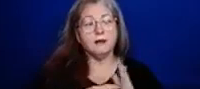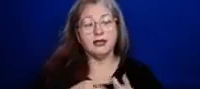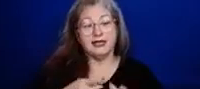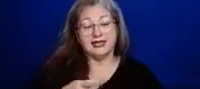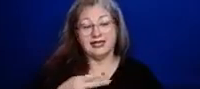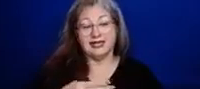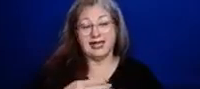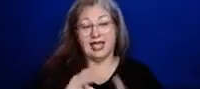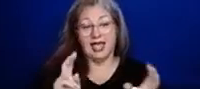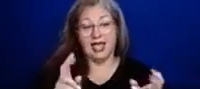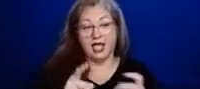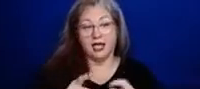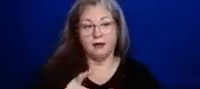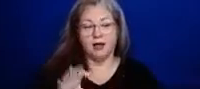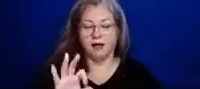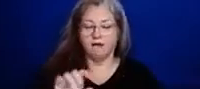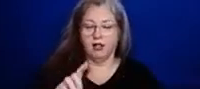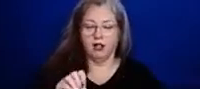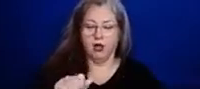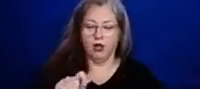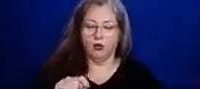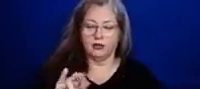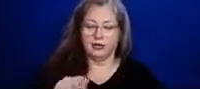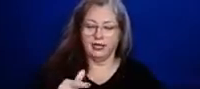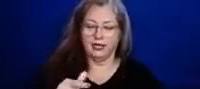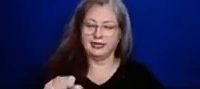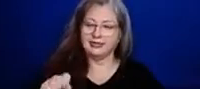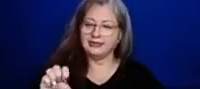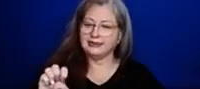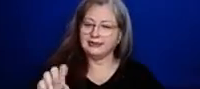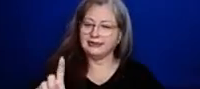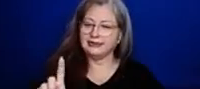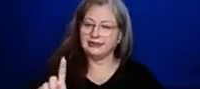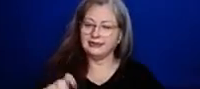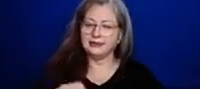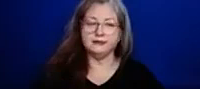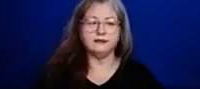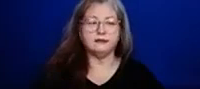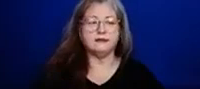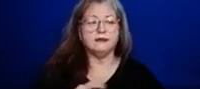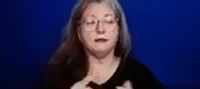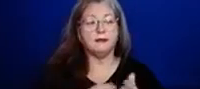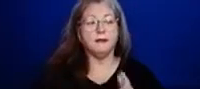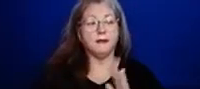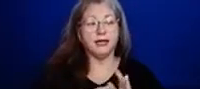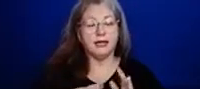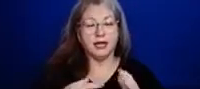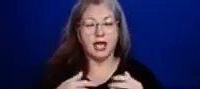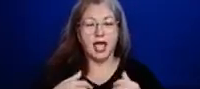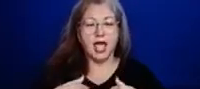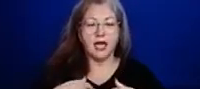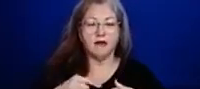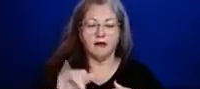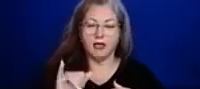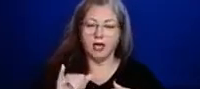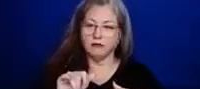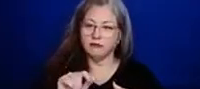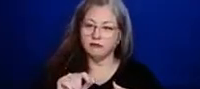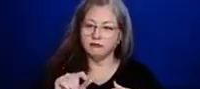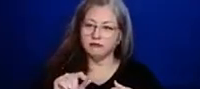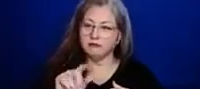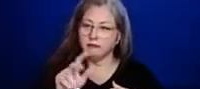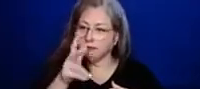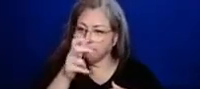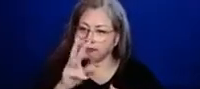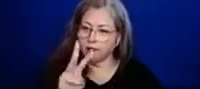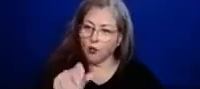this piece is floating seed. So this means that wasps also are